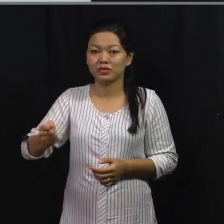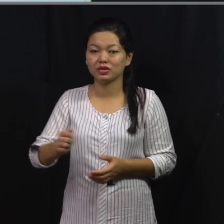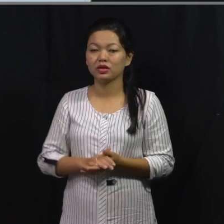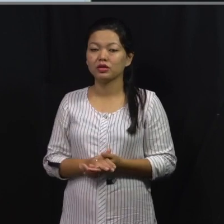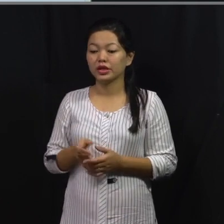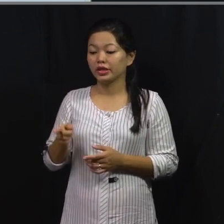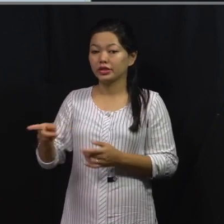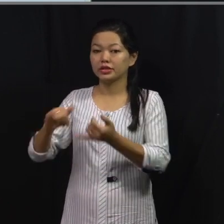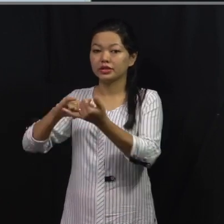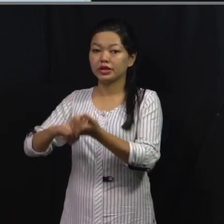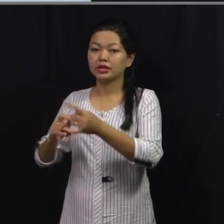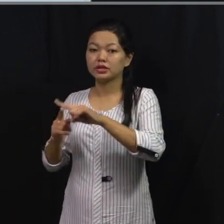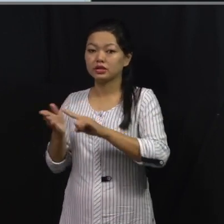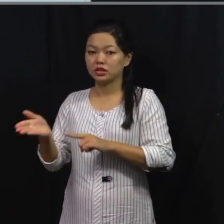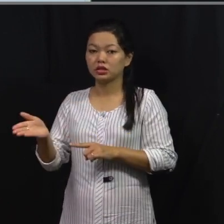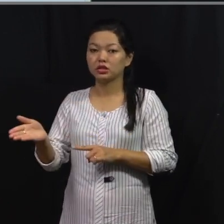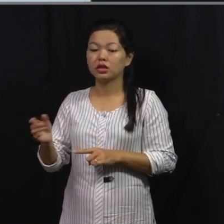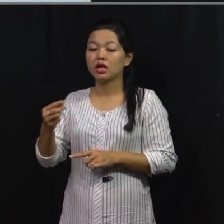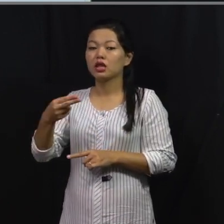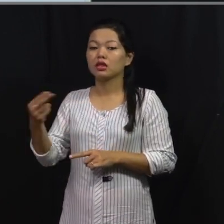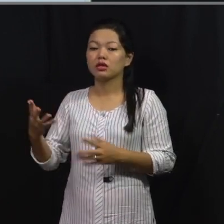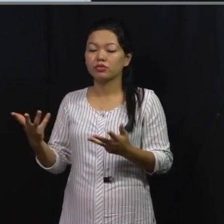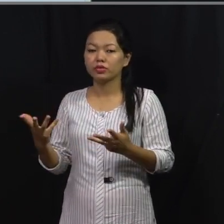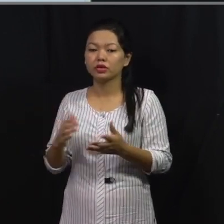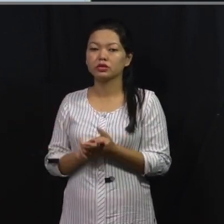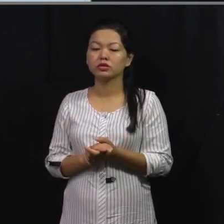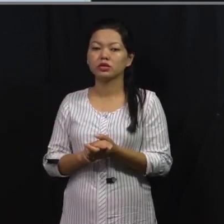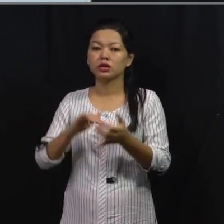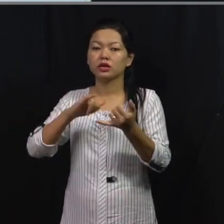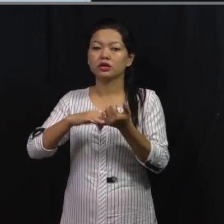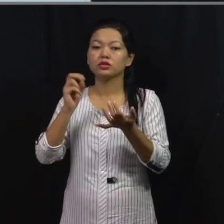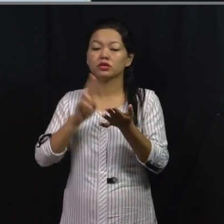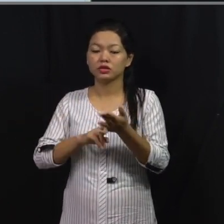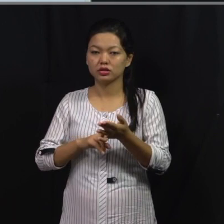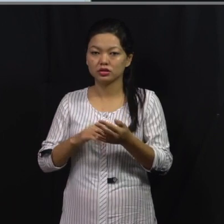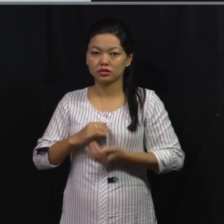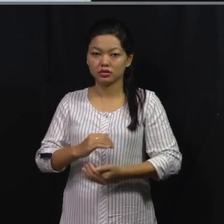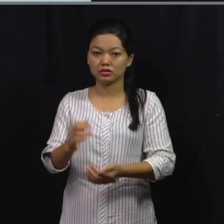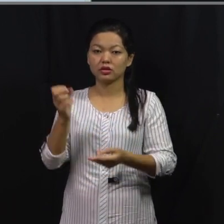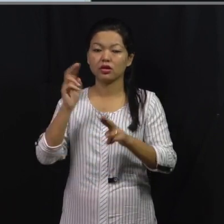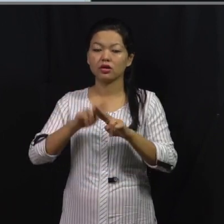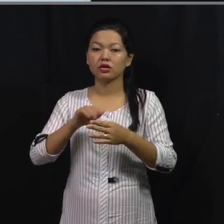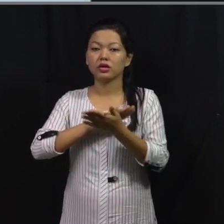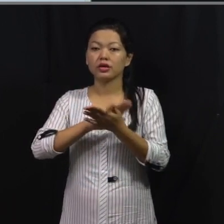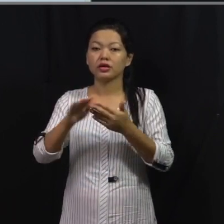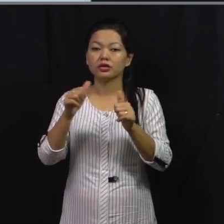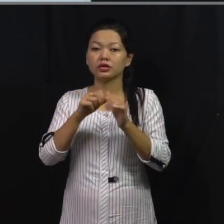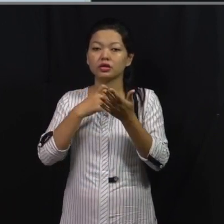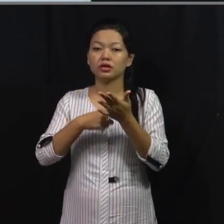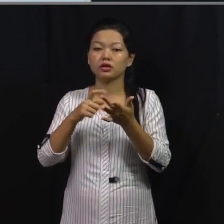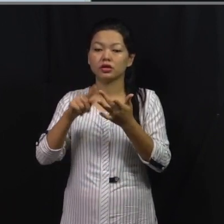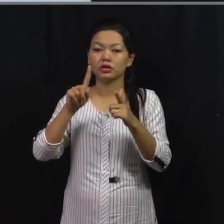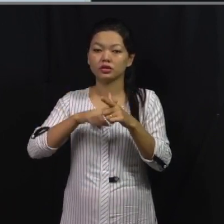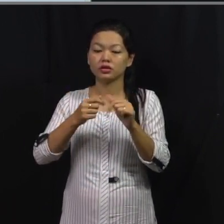of Hari, which means the sons of God. That is what he called them. Okay, and then he impressed them as